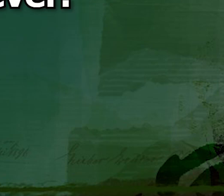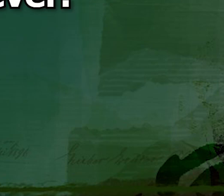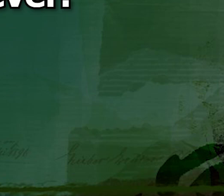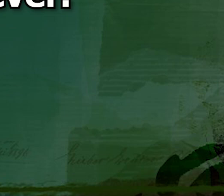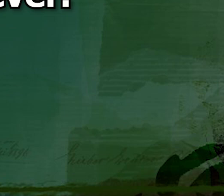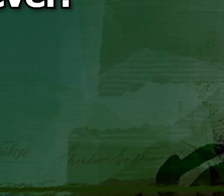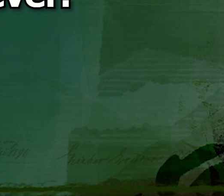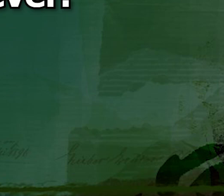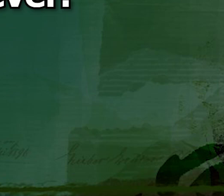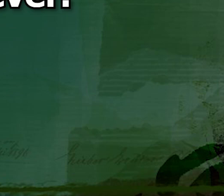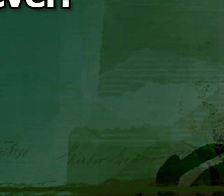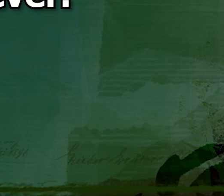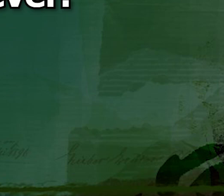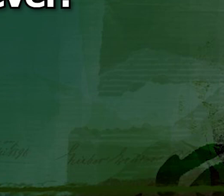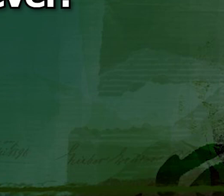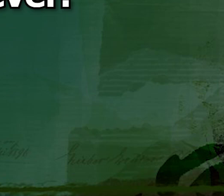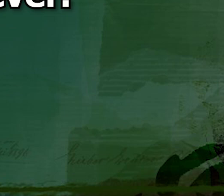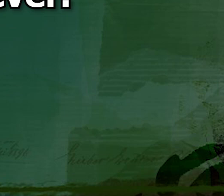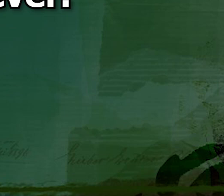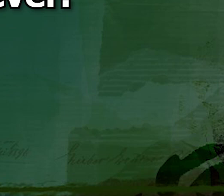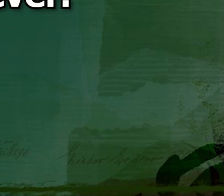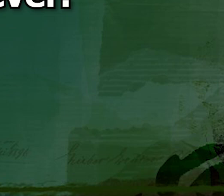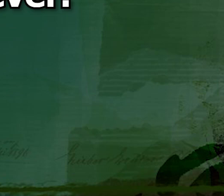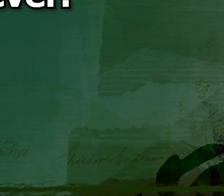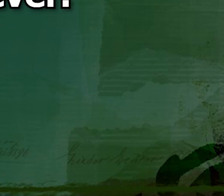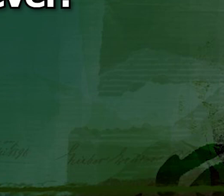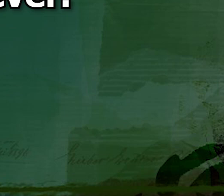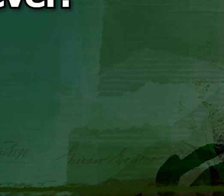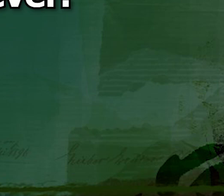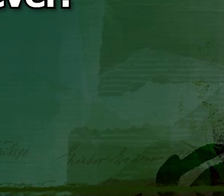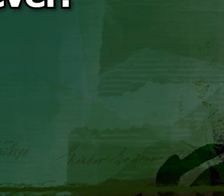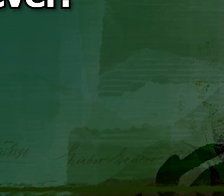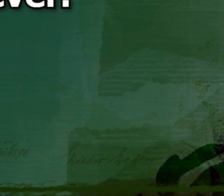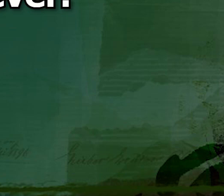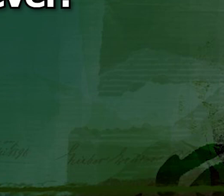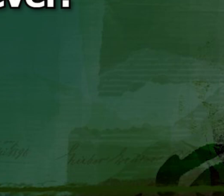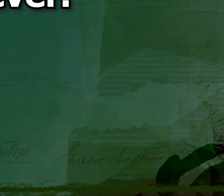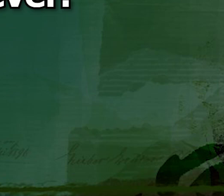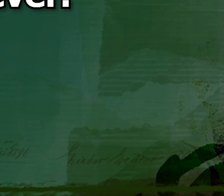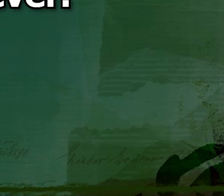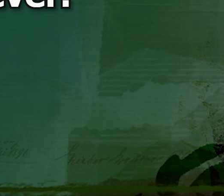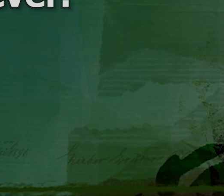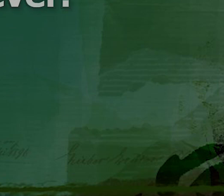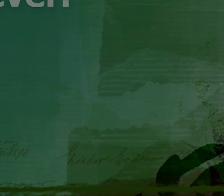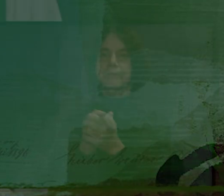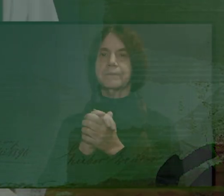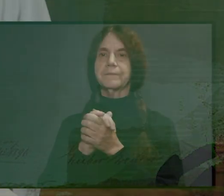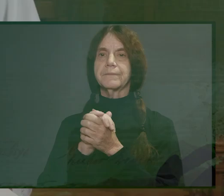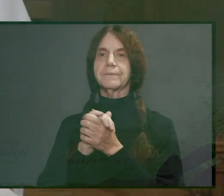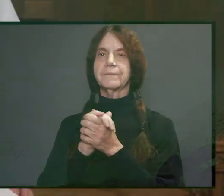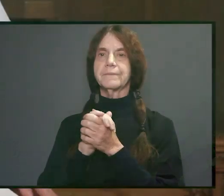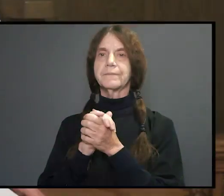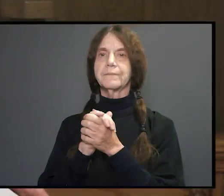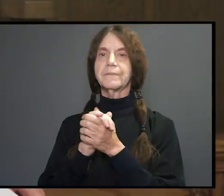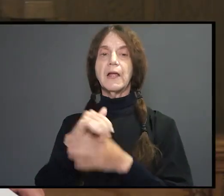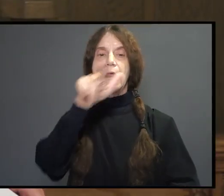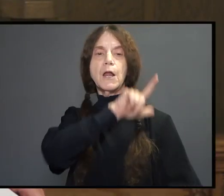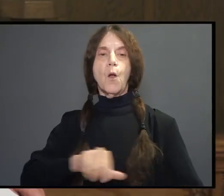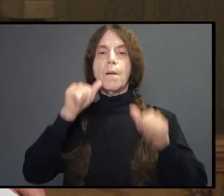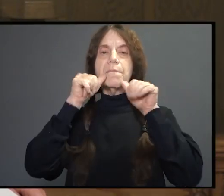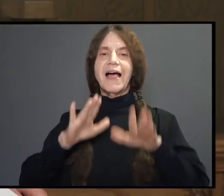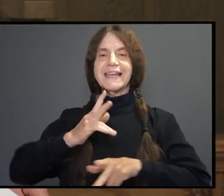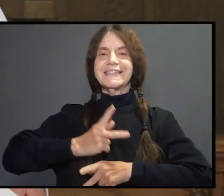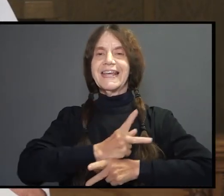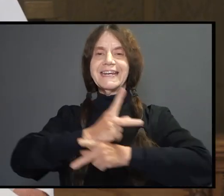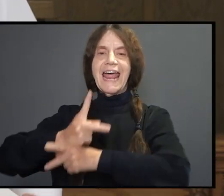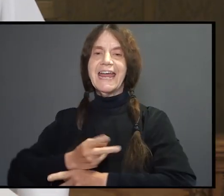evil. For thine is the kingdom, and the power, and the glory, forever and ever. Amen. The Lord bless